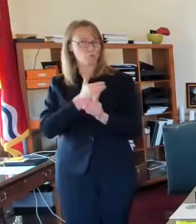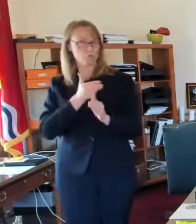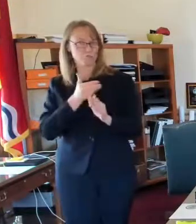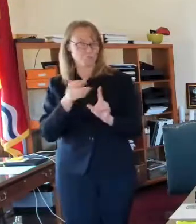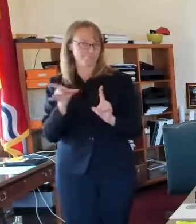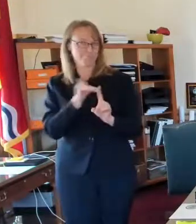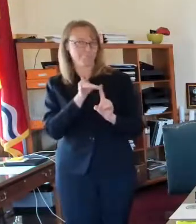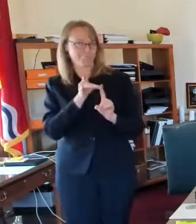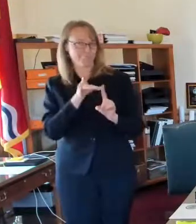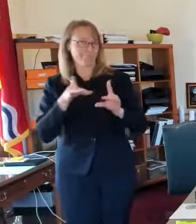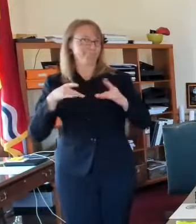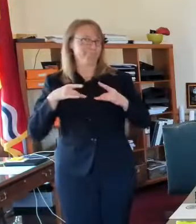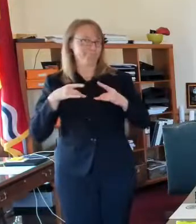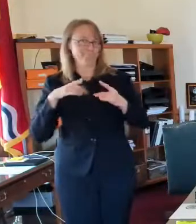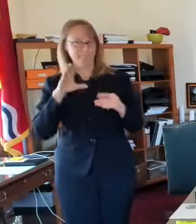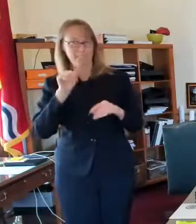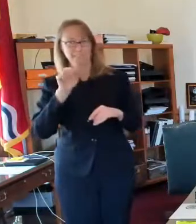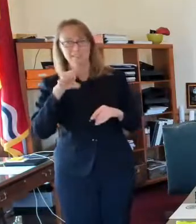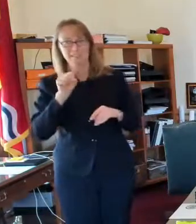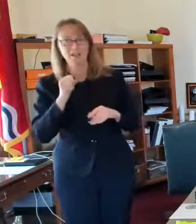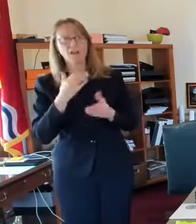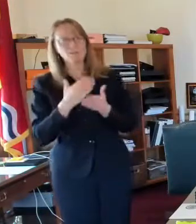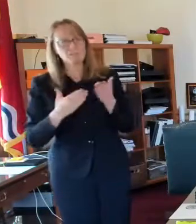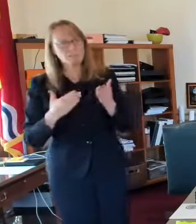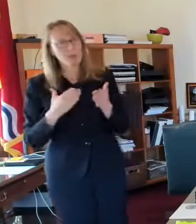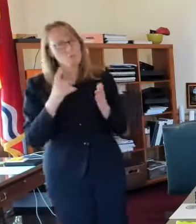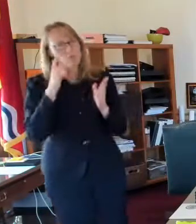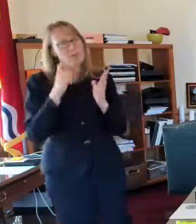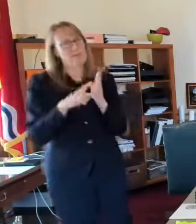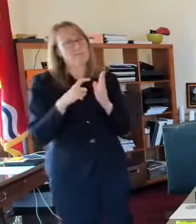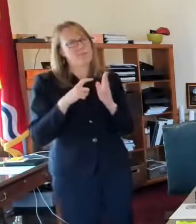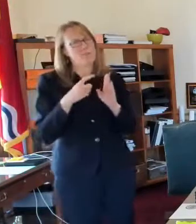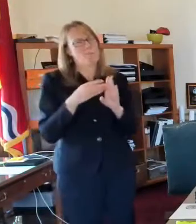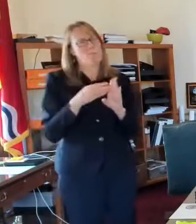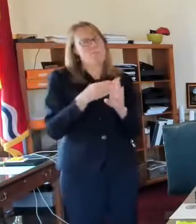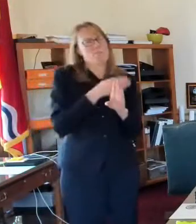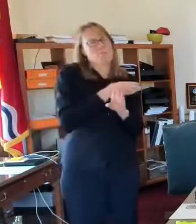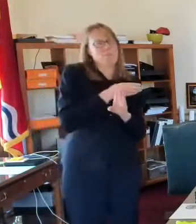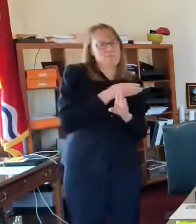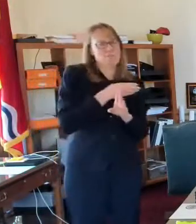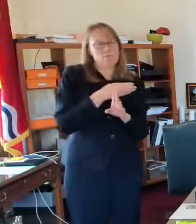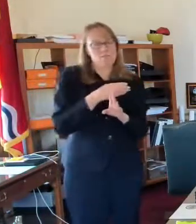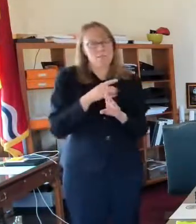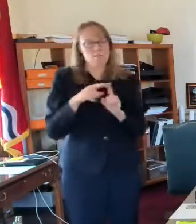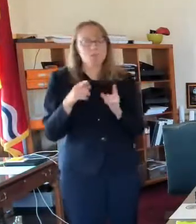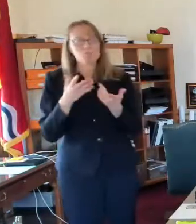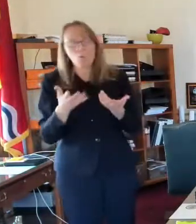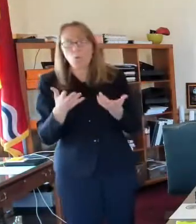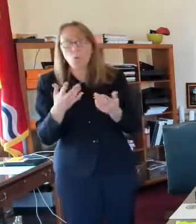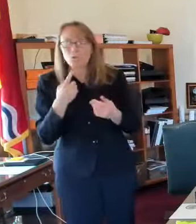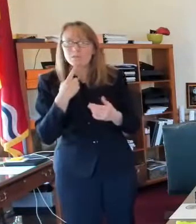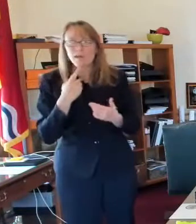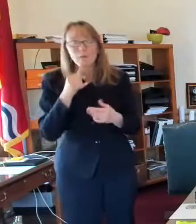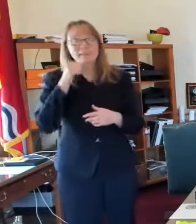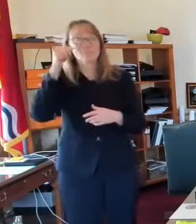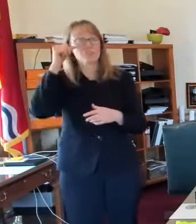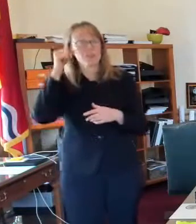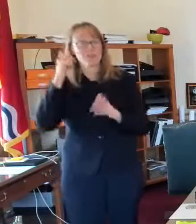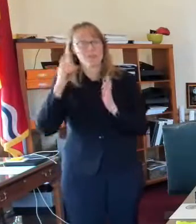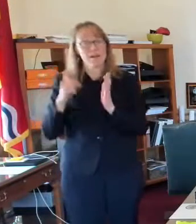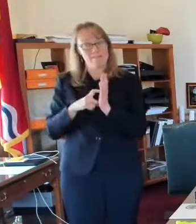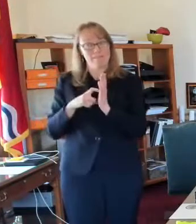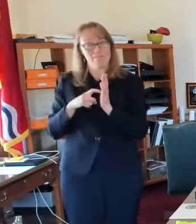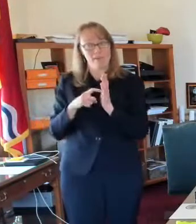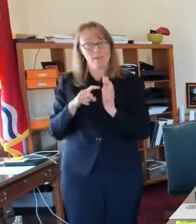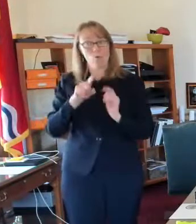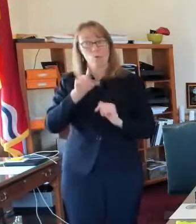old, but we're still at 100. Let's just call it 100. 100 new cases yesterday. Exactly 1 month ago, on October